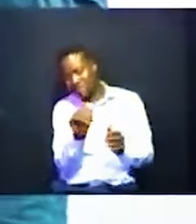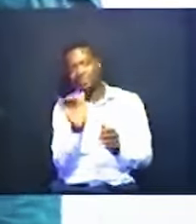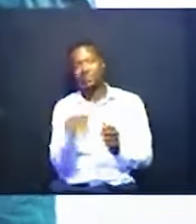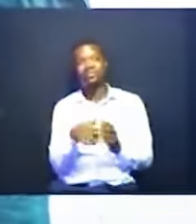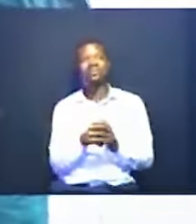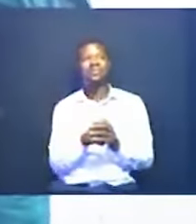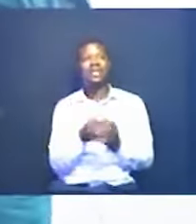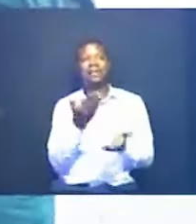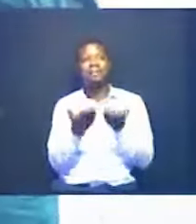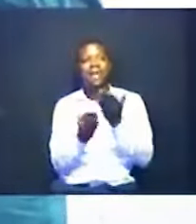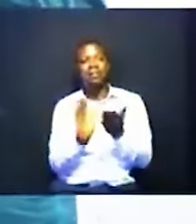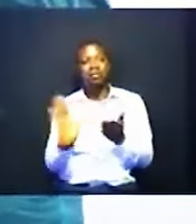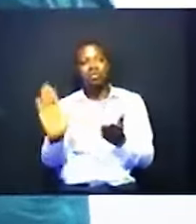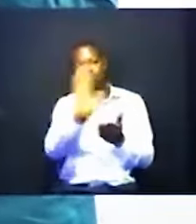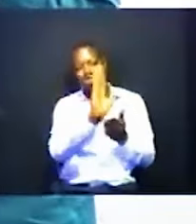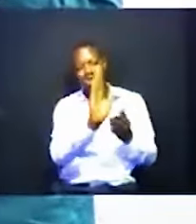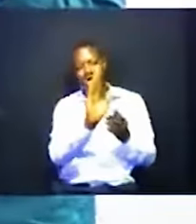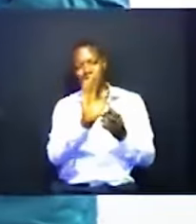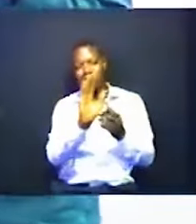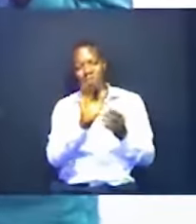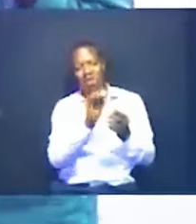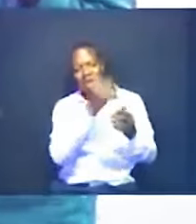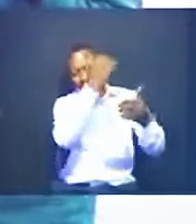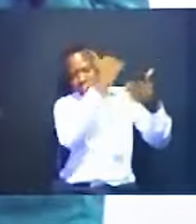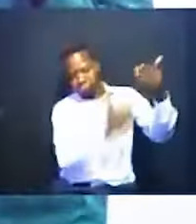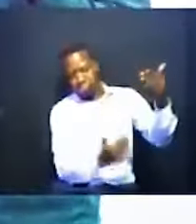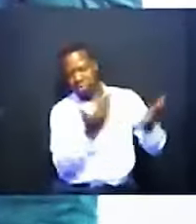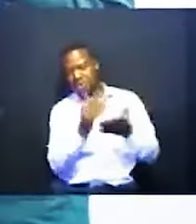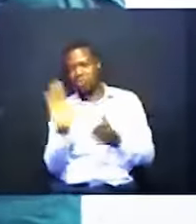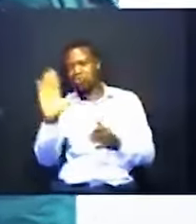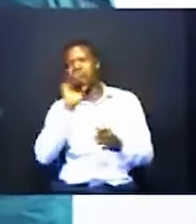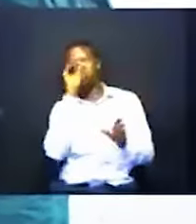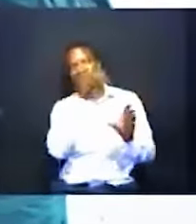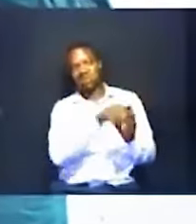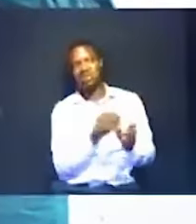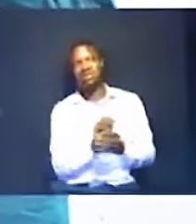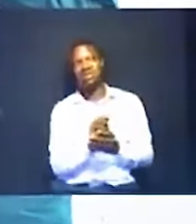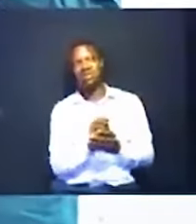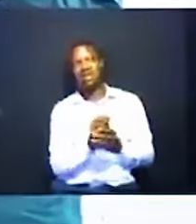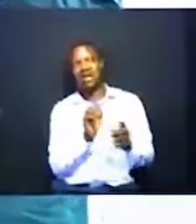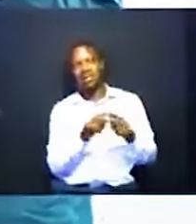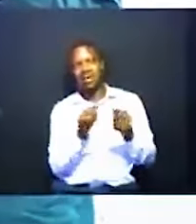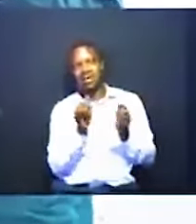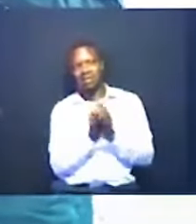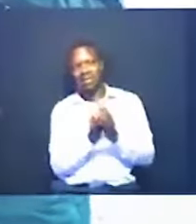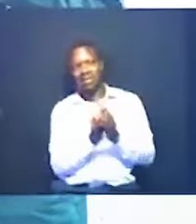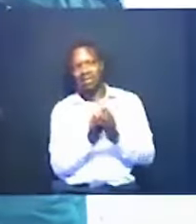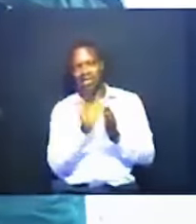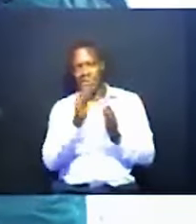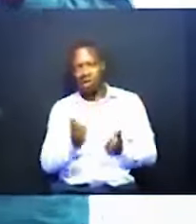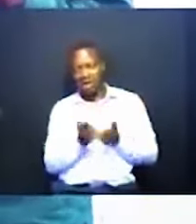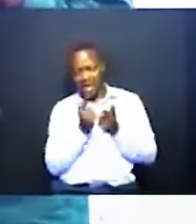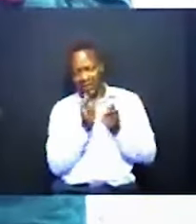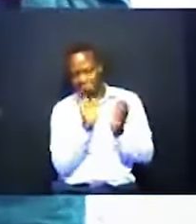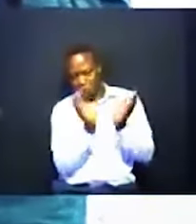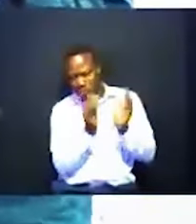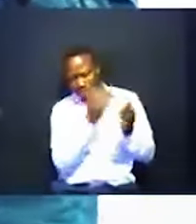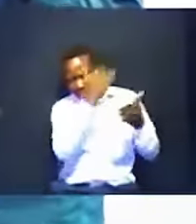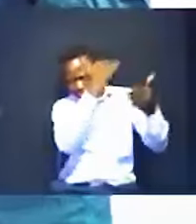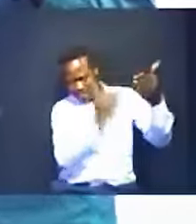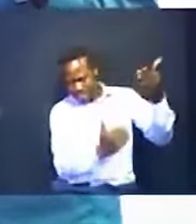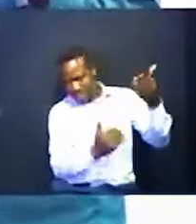So maybe we didn't mention yours. Yeah. But check whether there's anything like this in your life. And